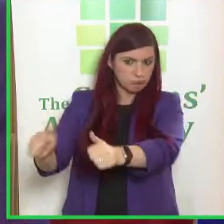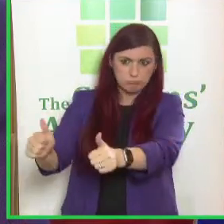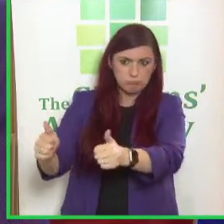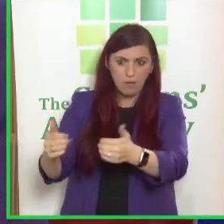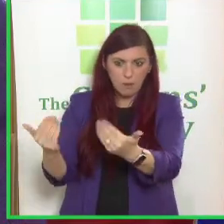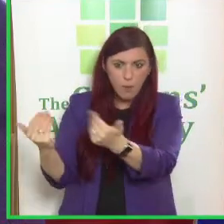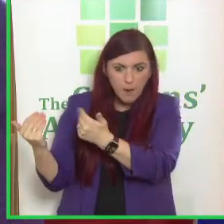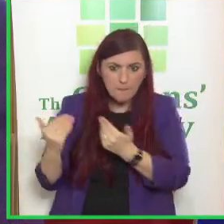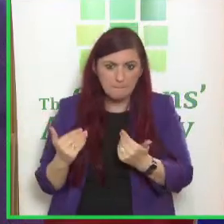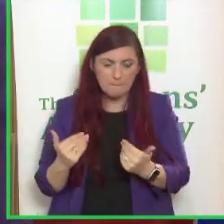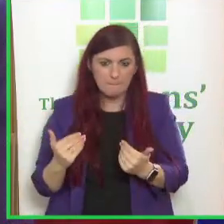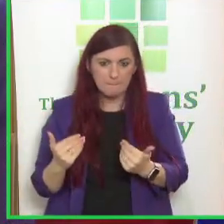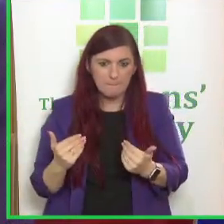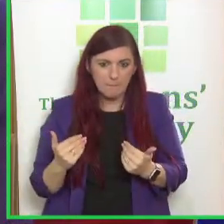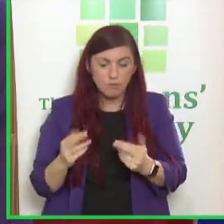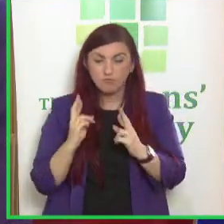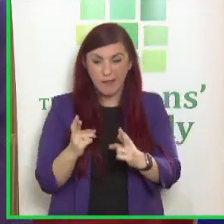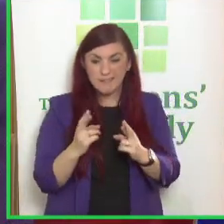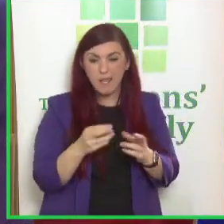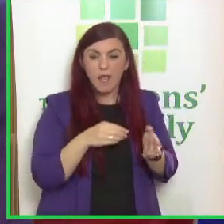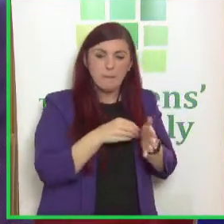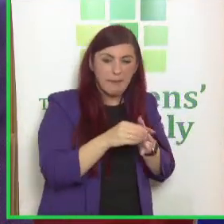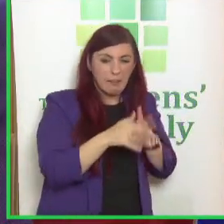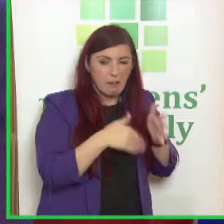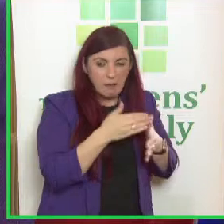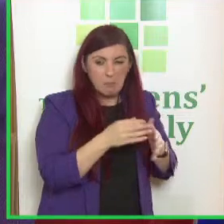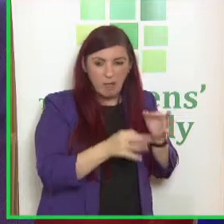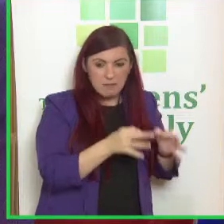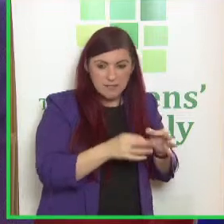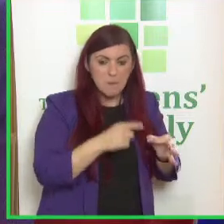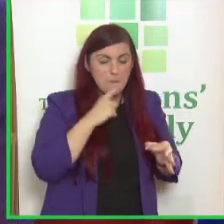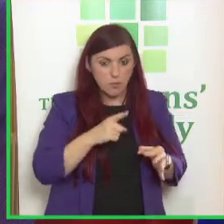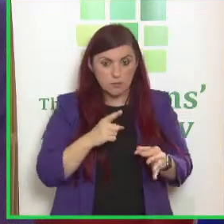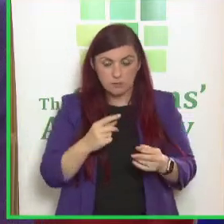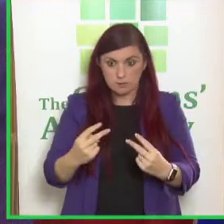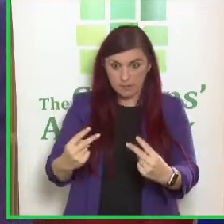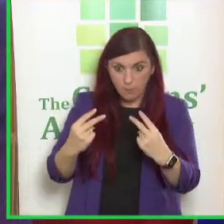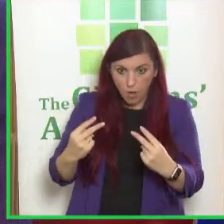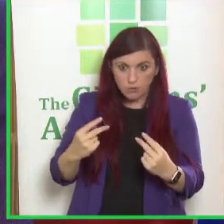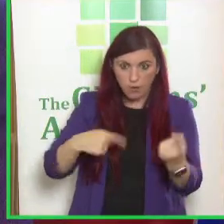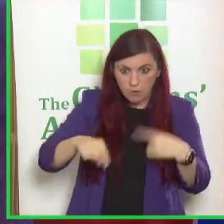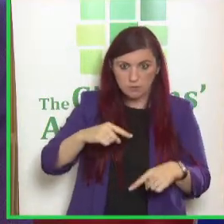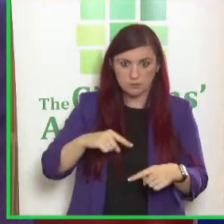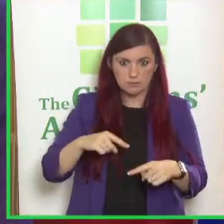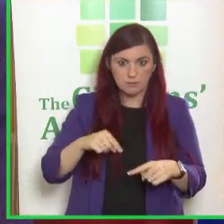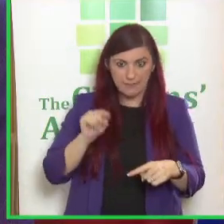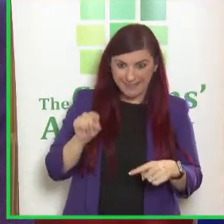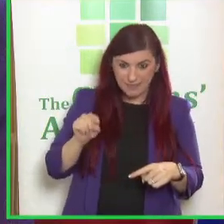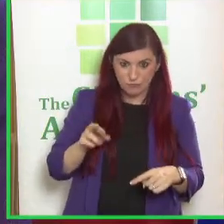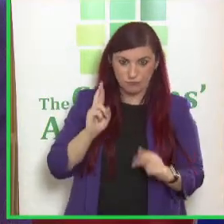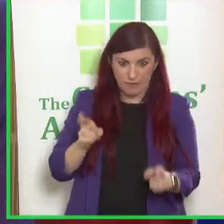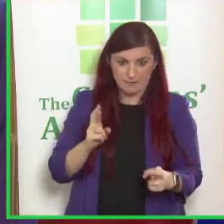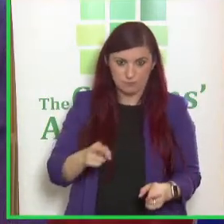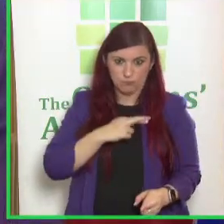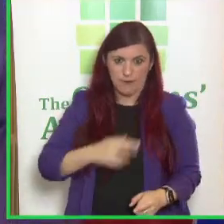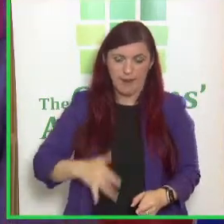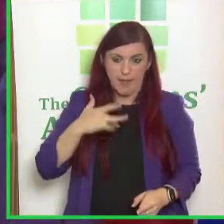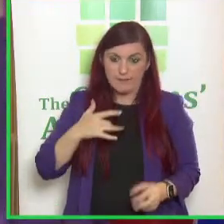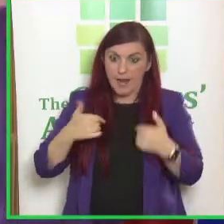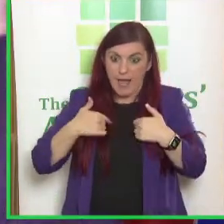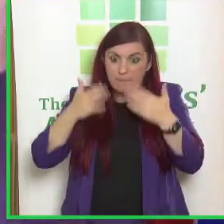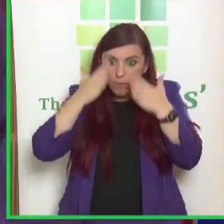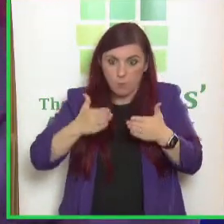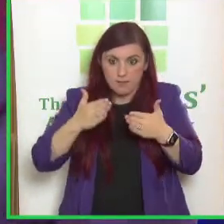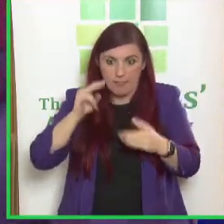that's fine, that's politics. But keep our eye on the ball here in relation to people's lives and supporting them. That's where I'm coming from here. Thank